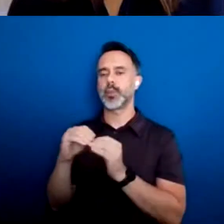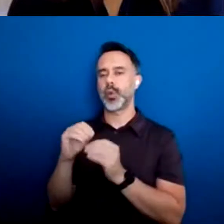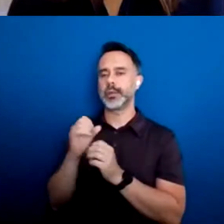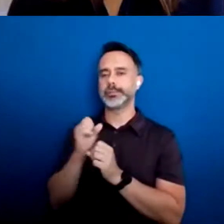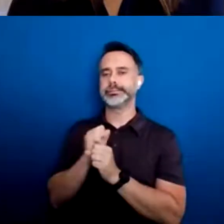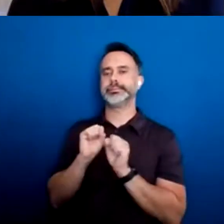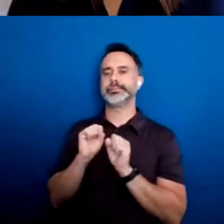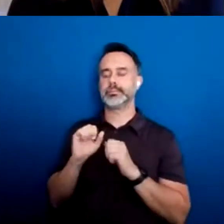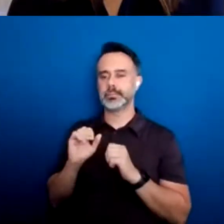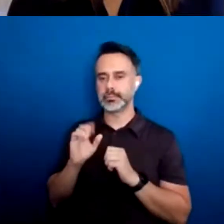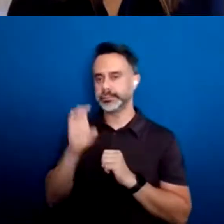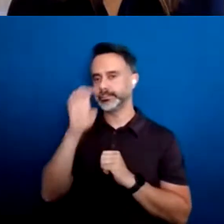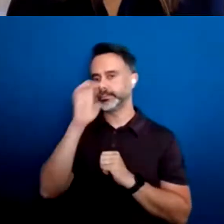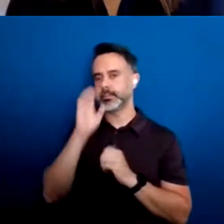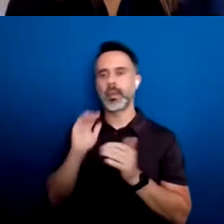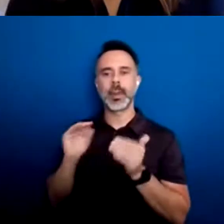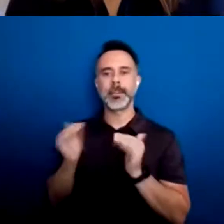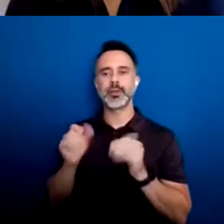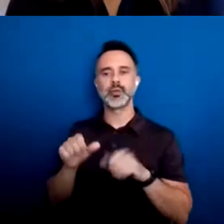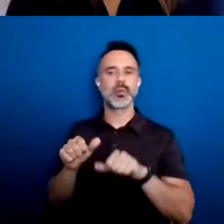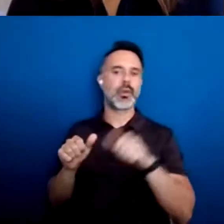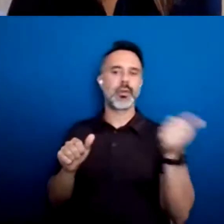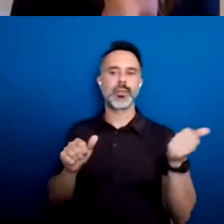other organization, and